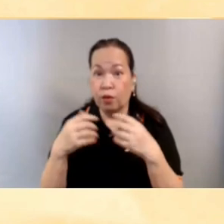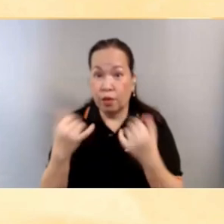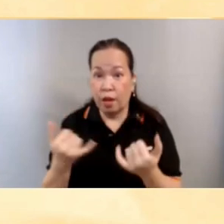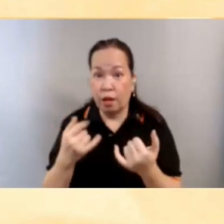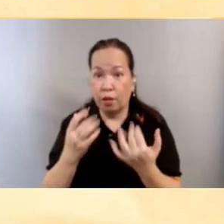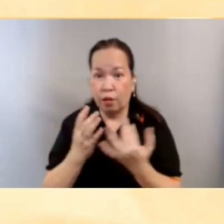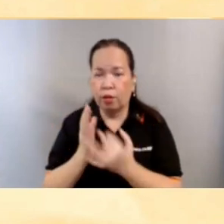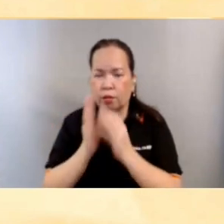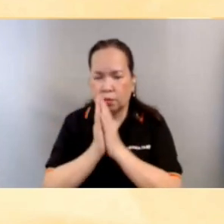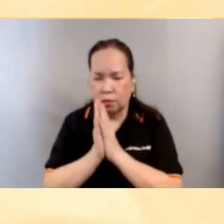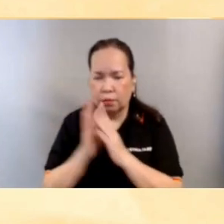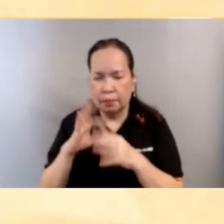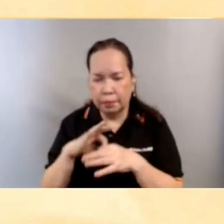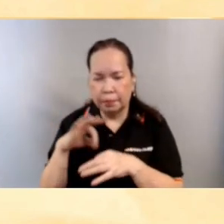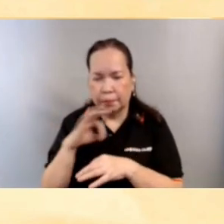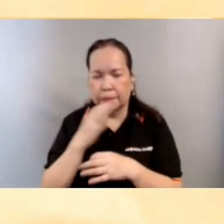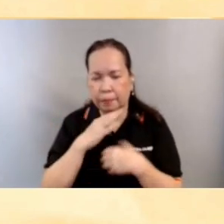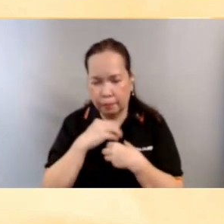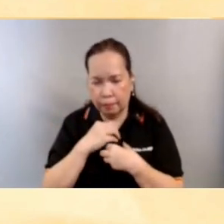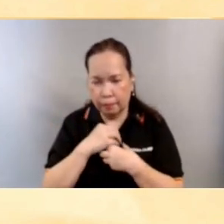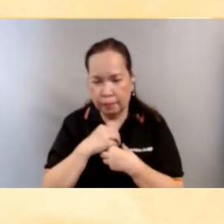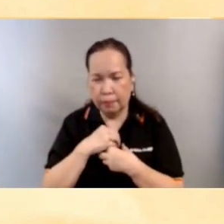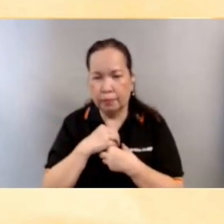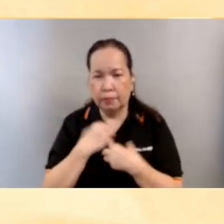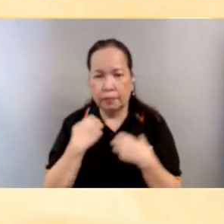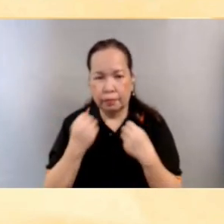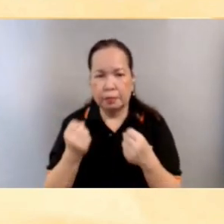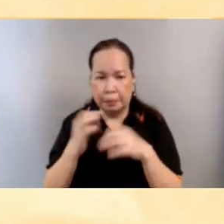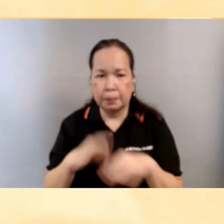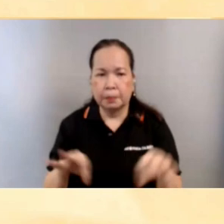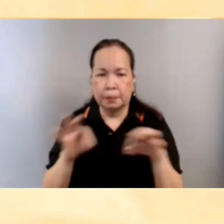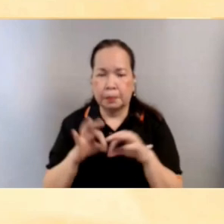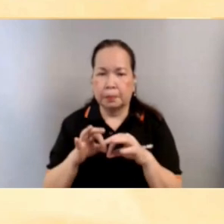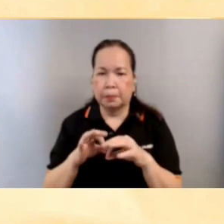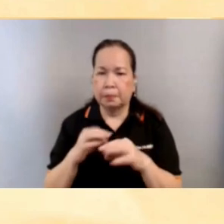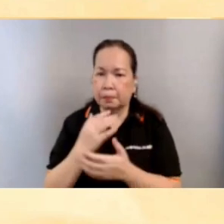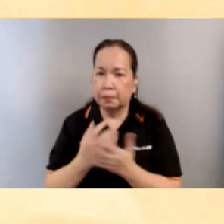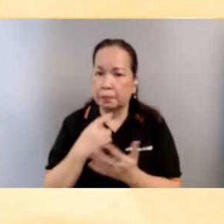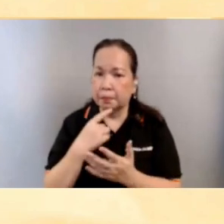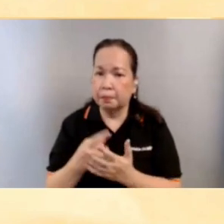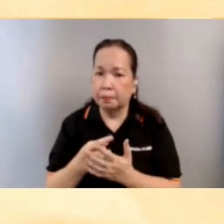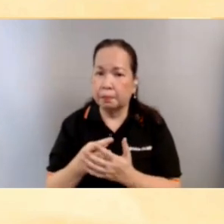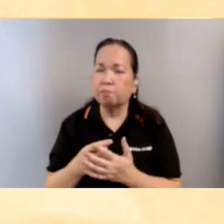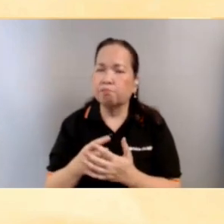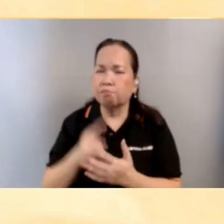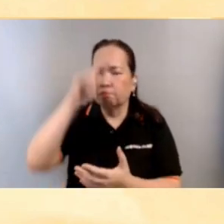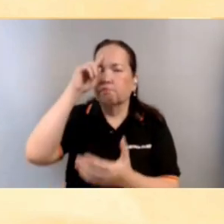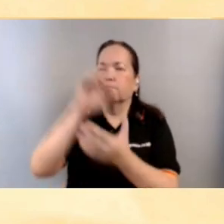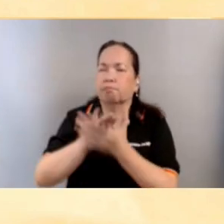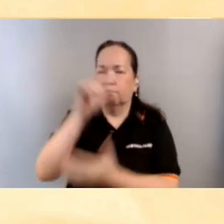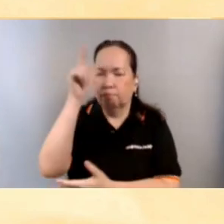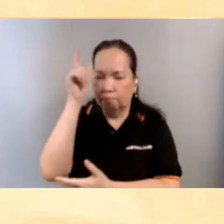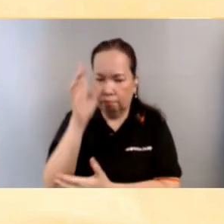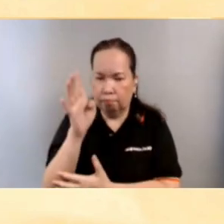spiritual, the aspect of spirituality is important. Sinasabi nila, nitiwala kami sa Diyos at